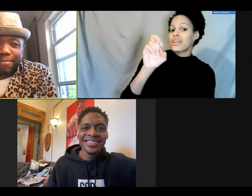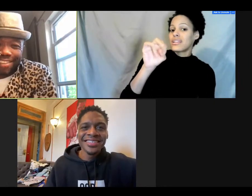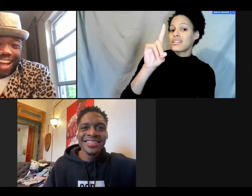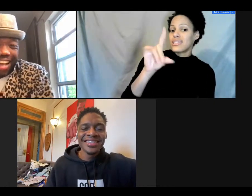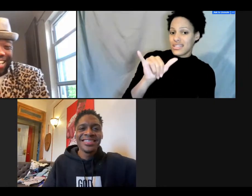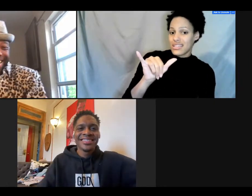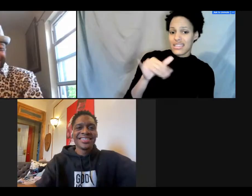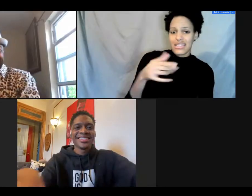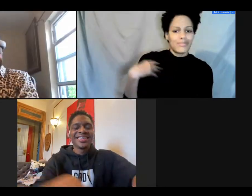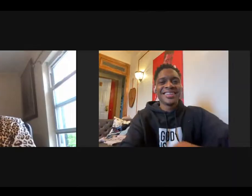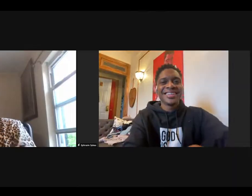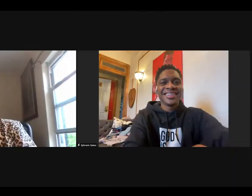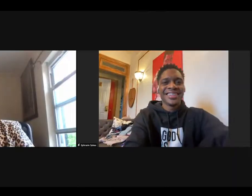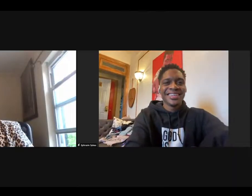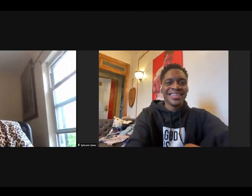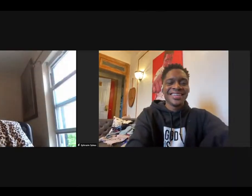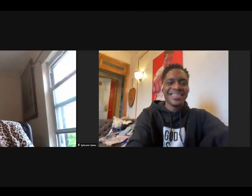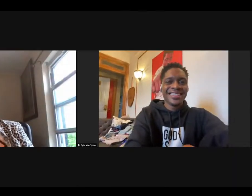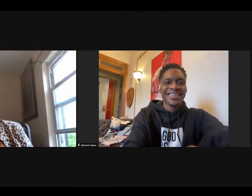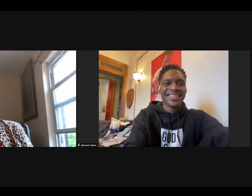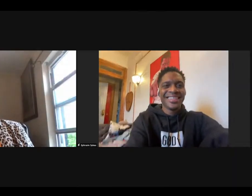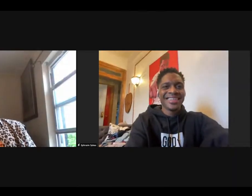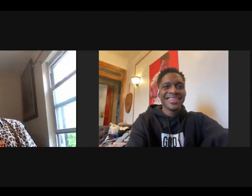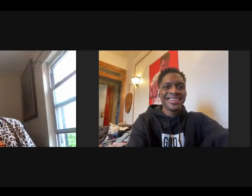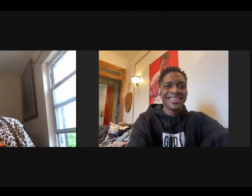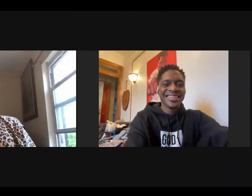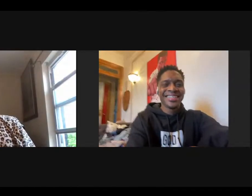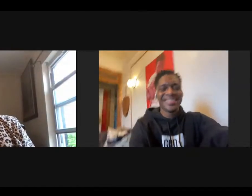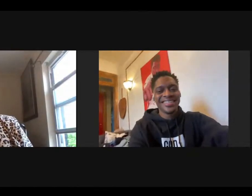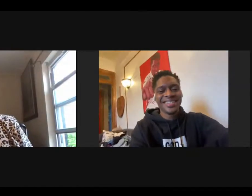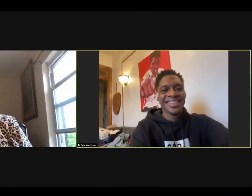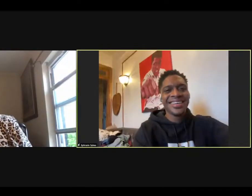He's all over the chat. Yapping.